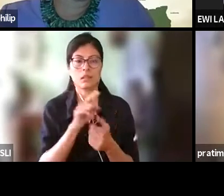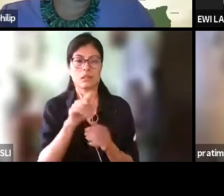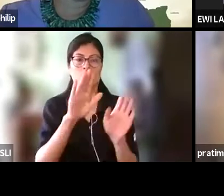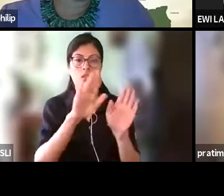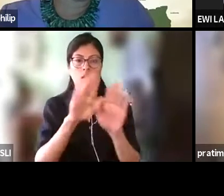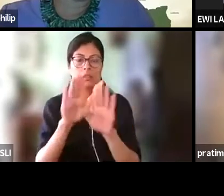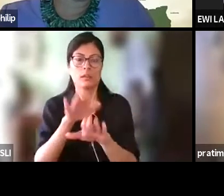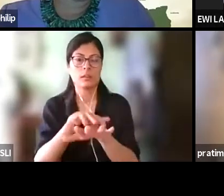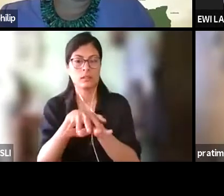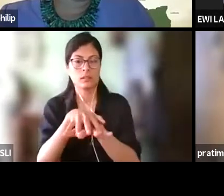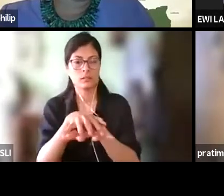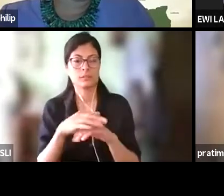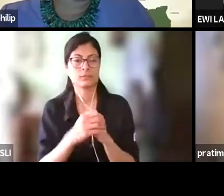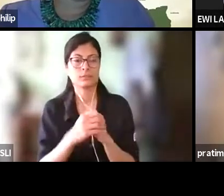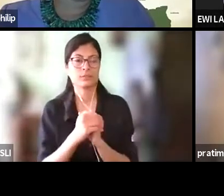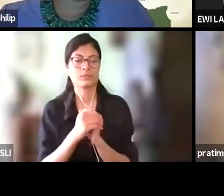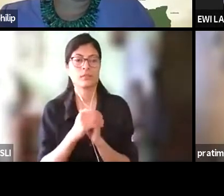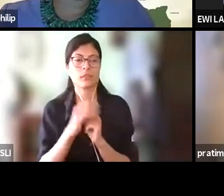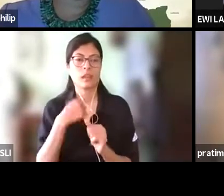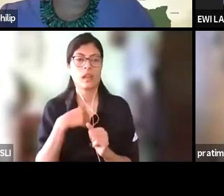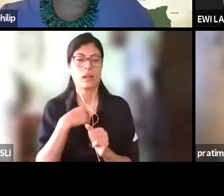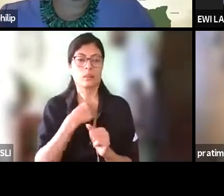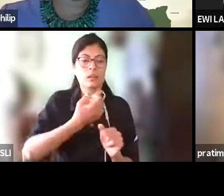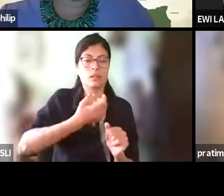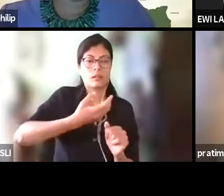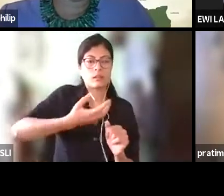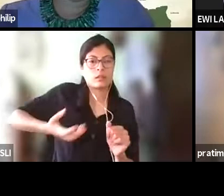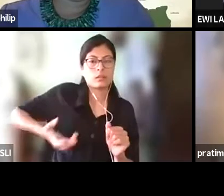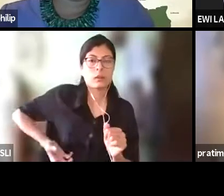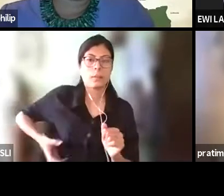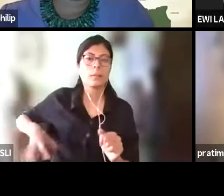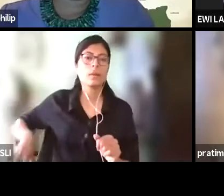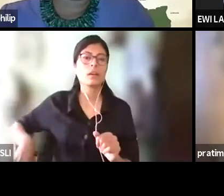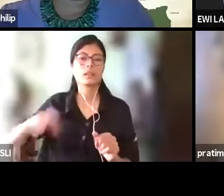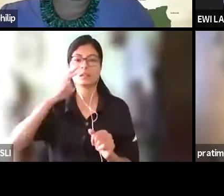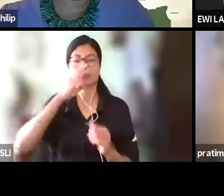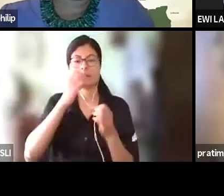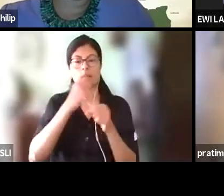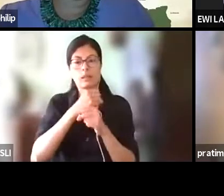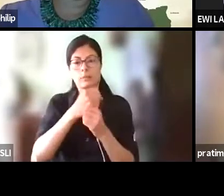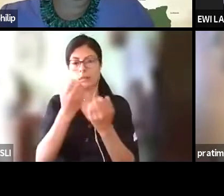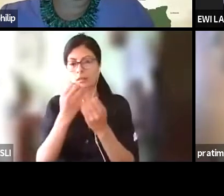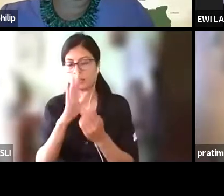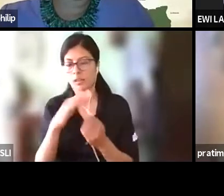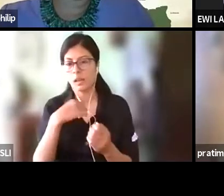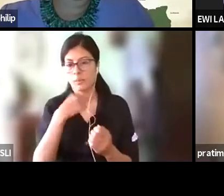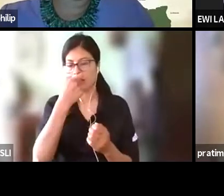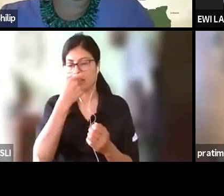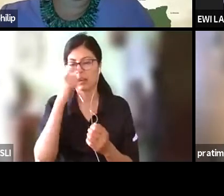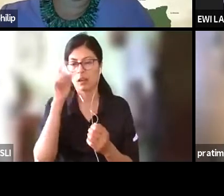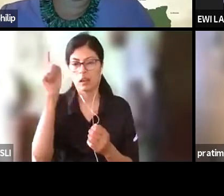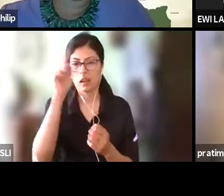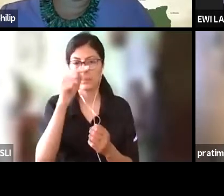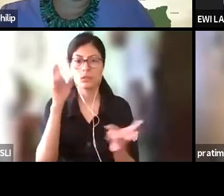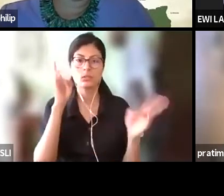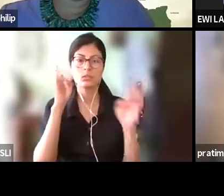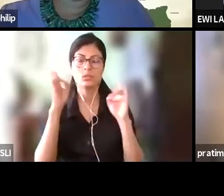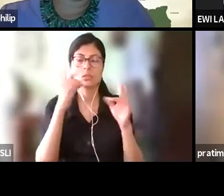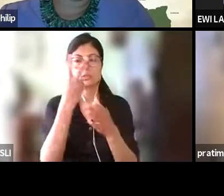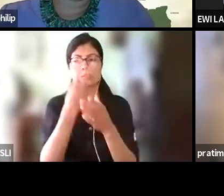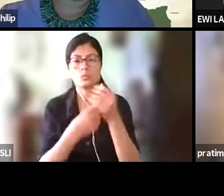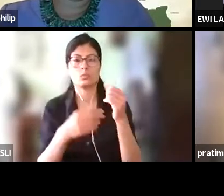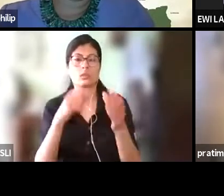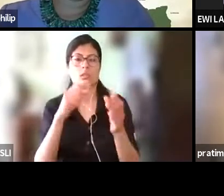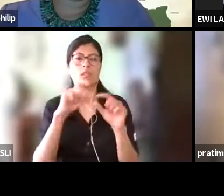are working in Bangladesh and urban and rural area, both area. But today's your discussion